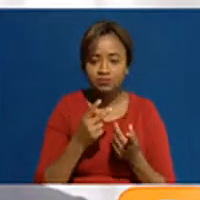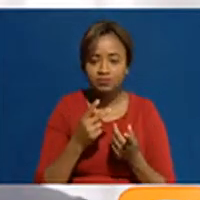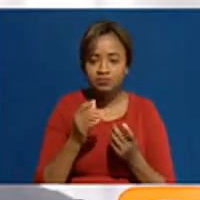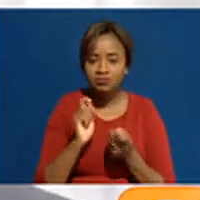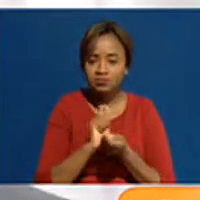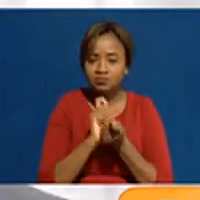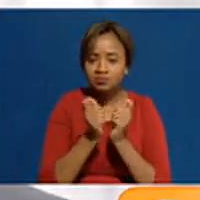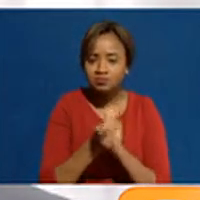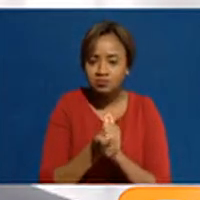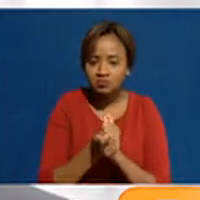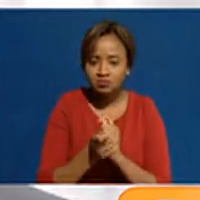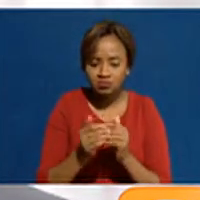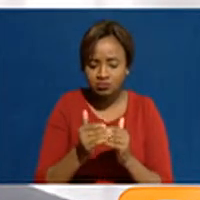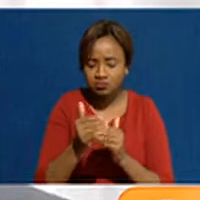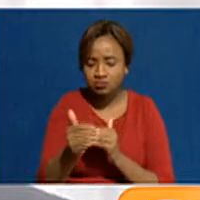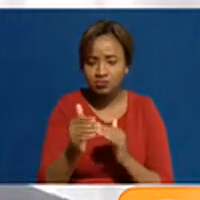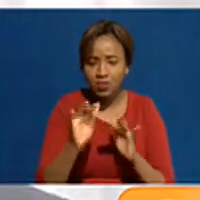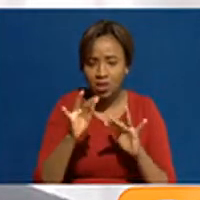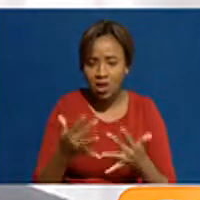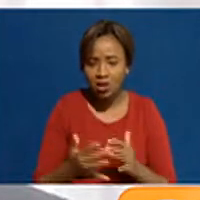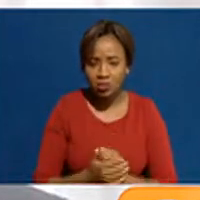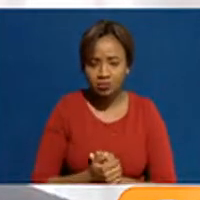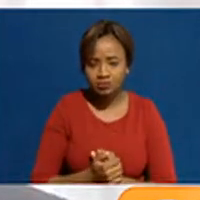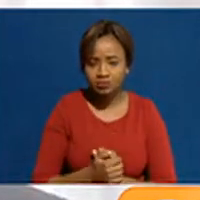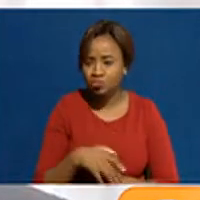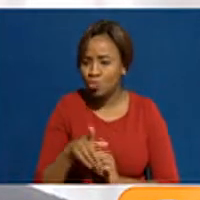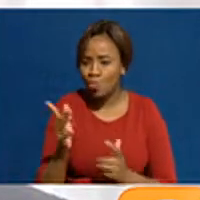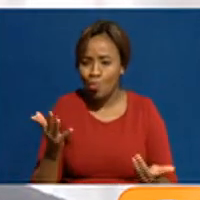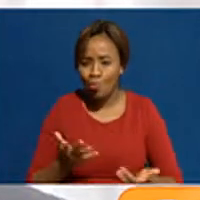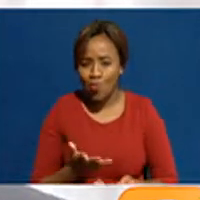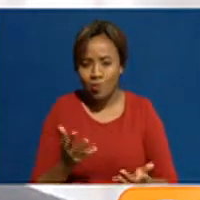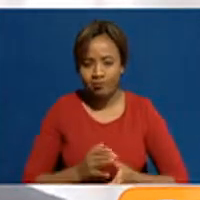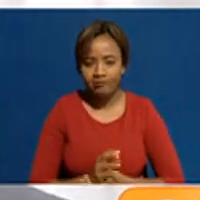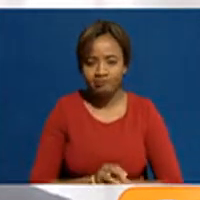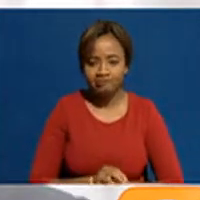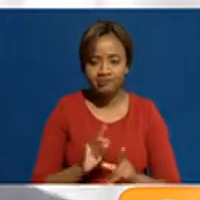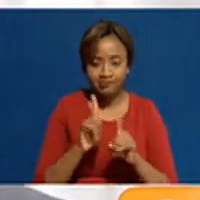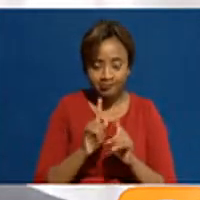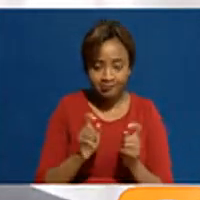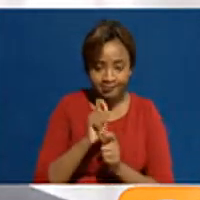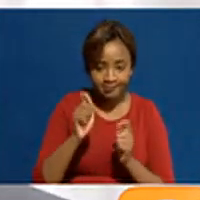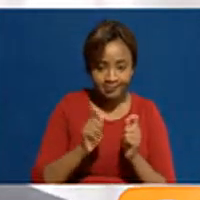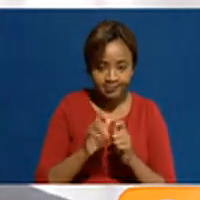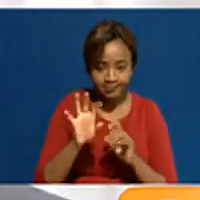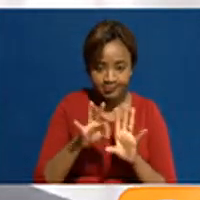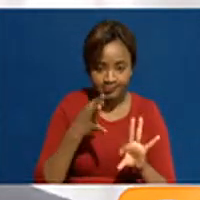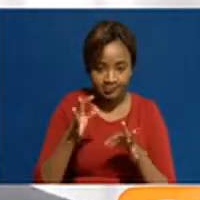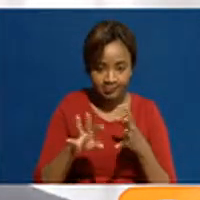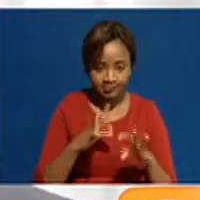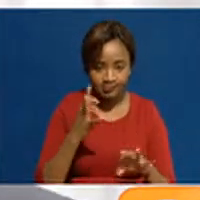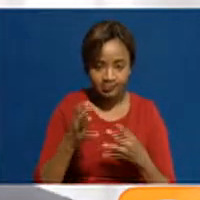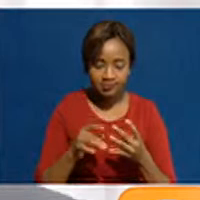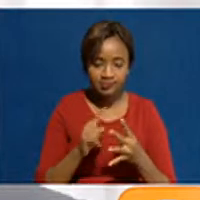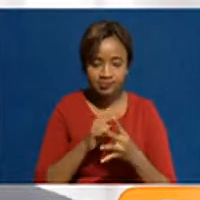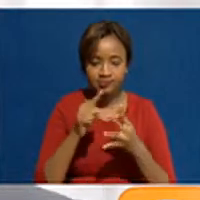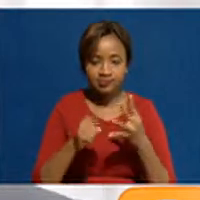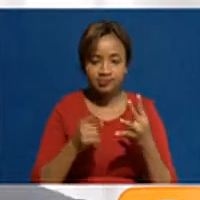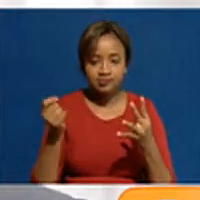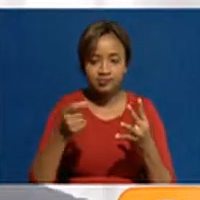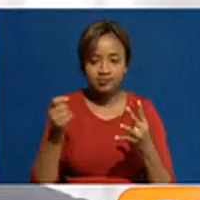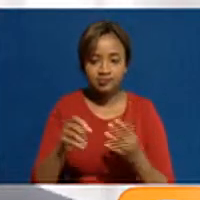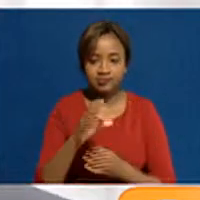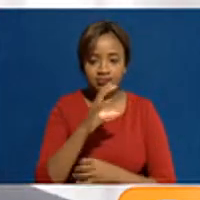education reform is heading. And in particular, assessing performance of the CBC,